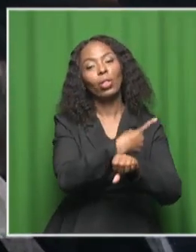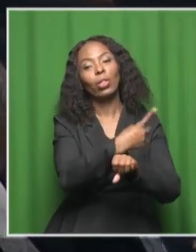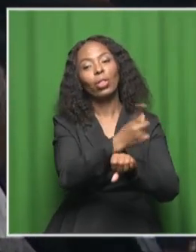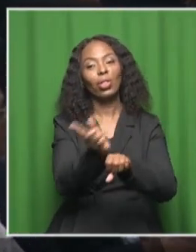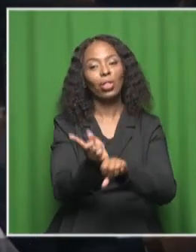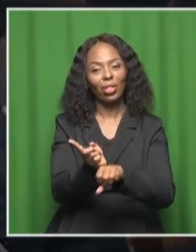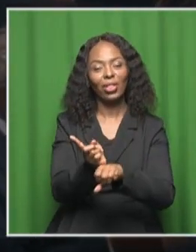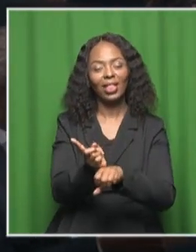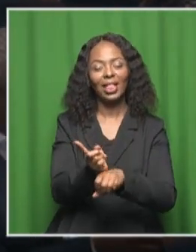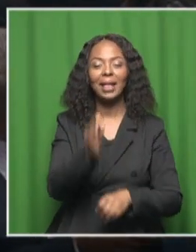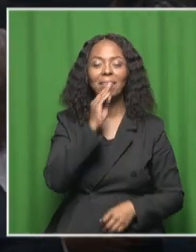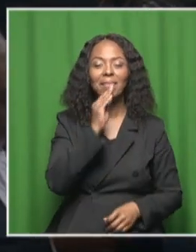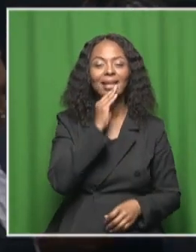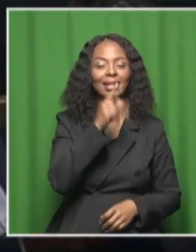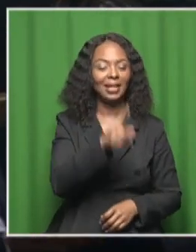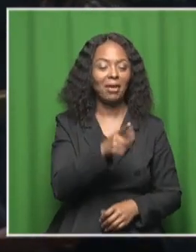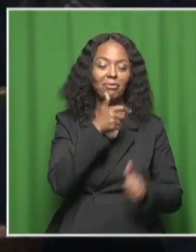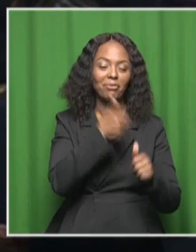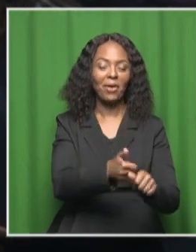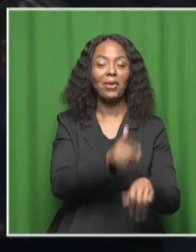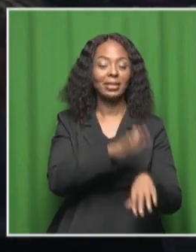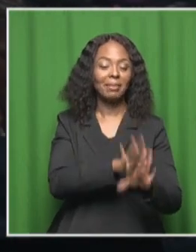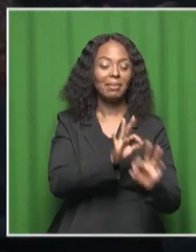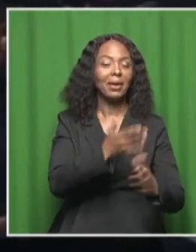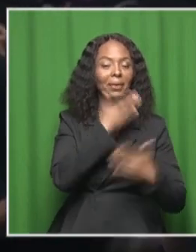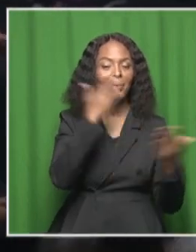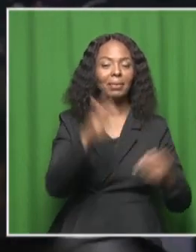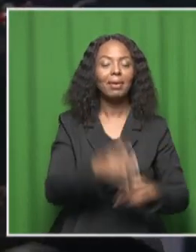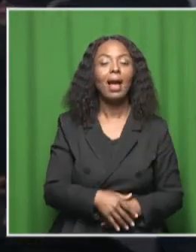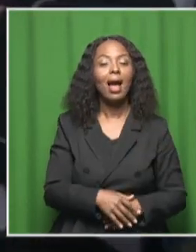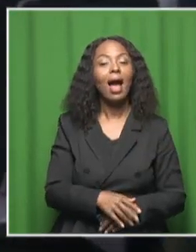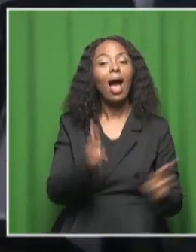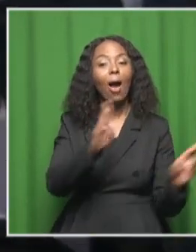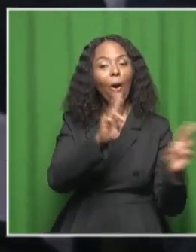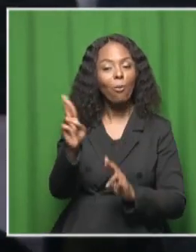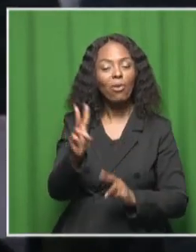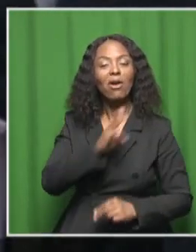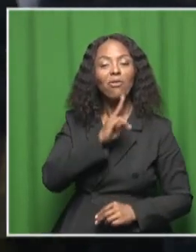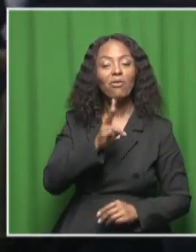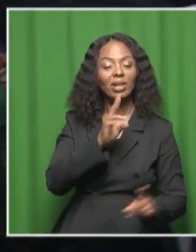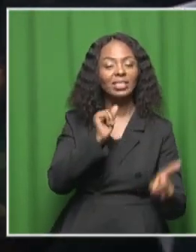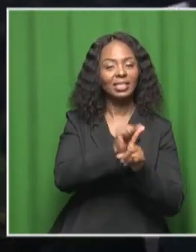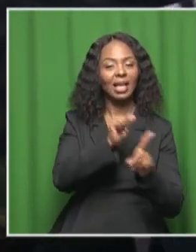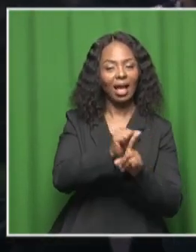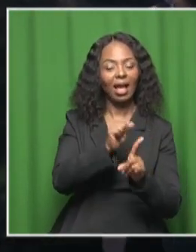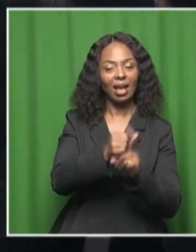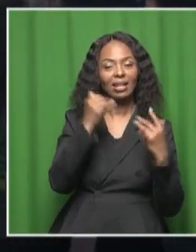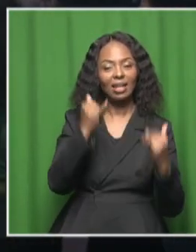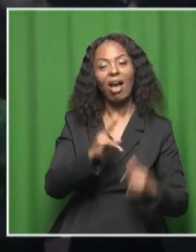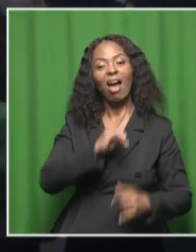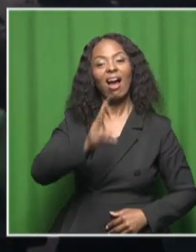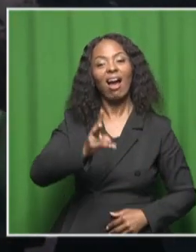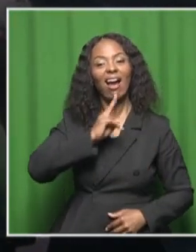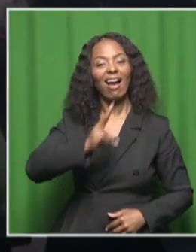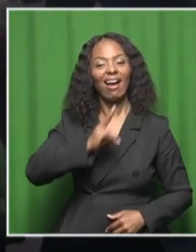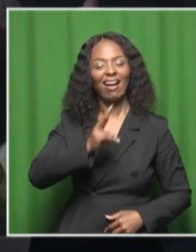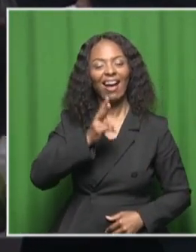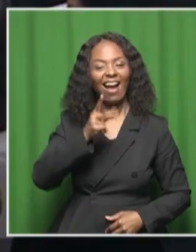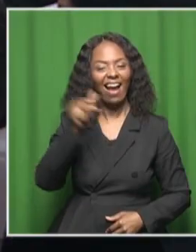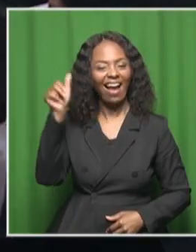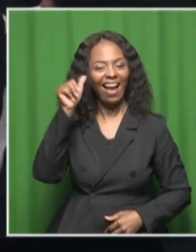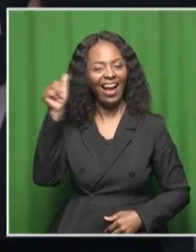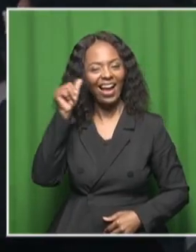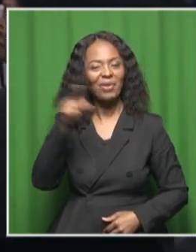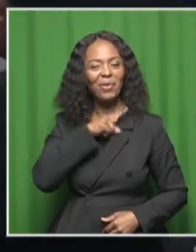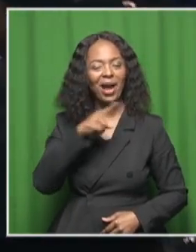happy. And I hope his voice will ring in your ears when you are extending, as he would not be